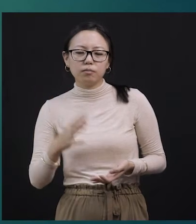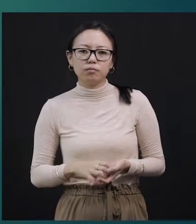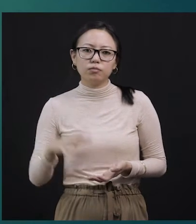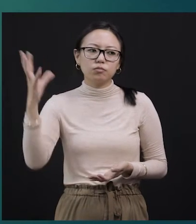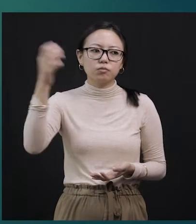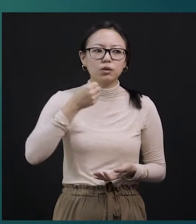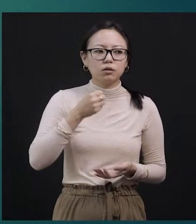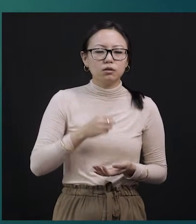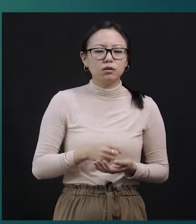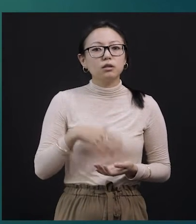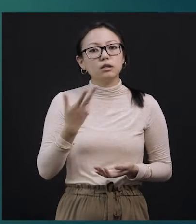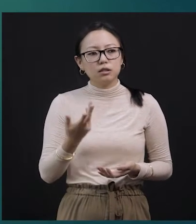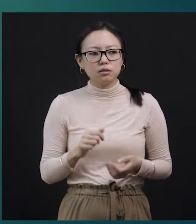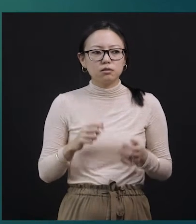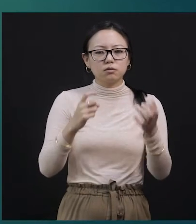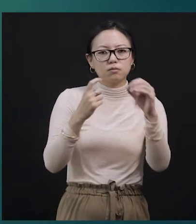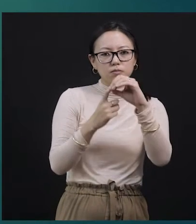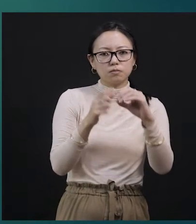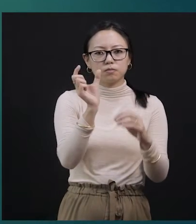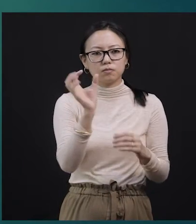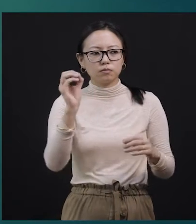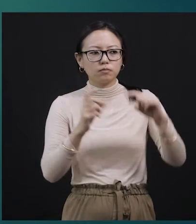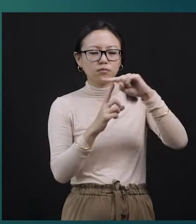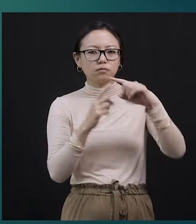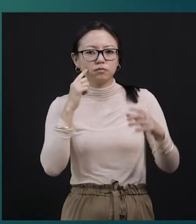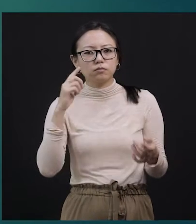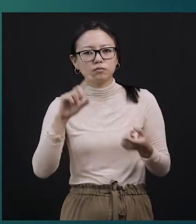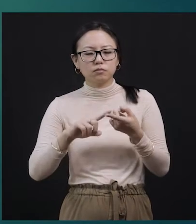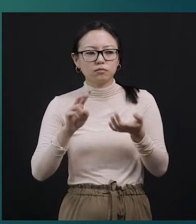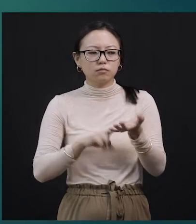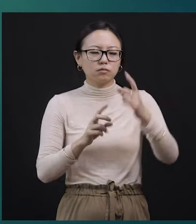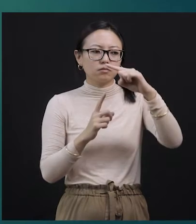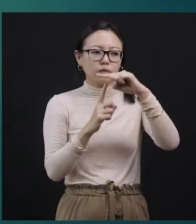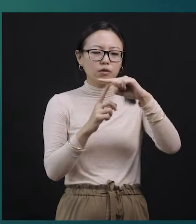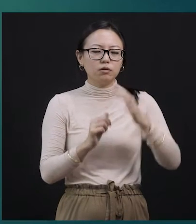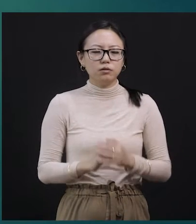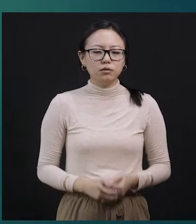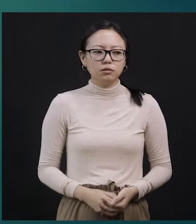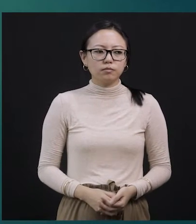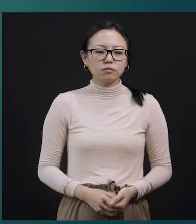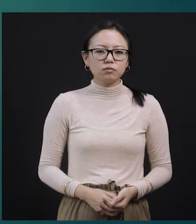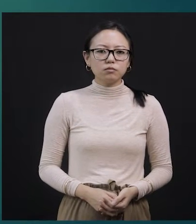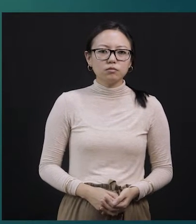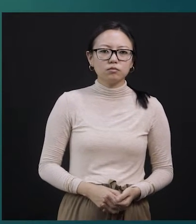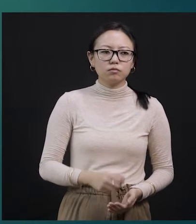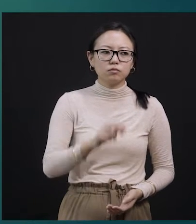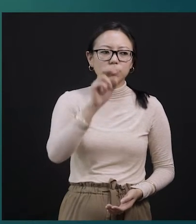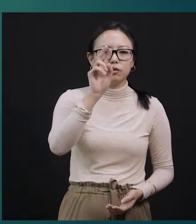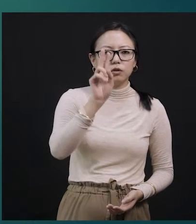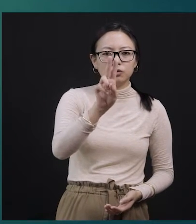in order to divide this 28 with 81, what you need to do is that when you